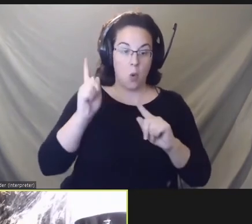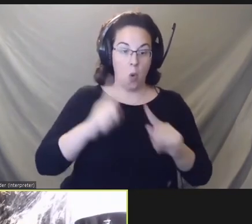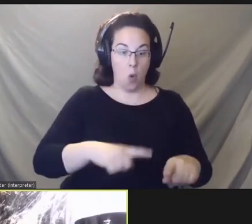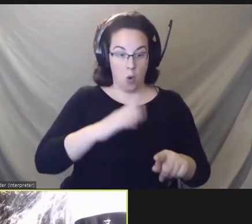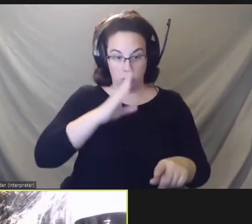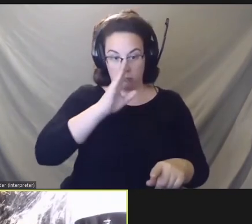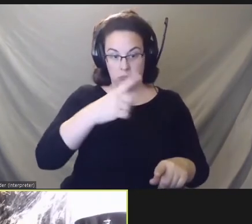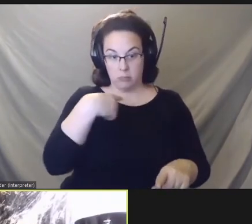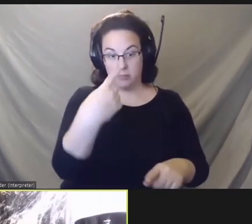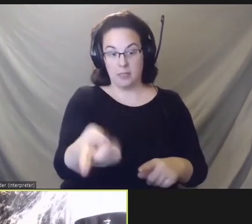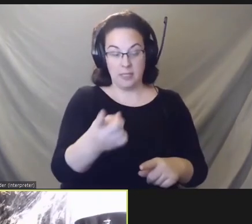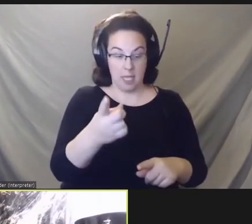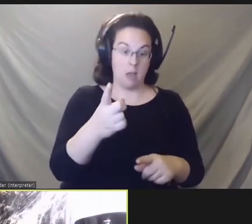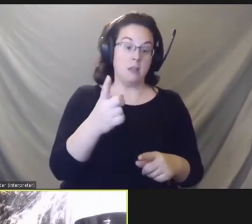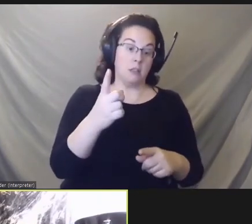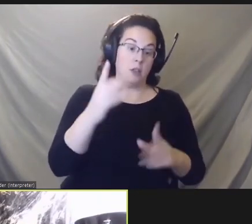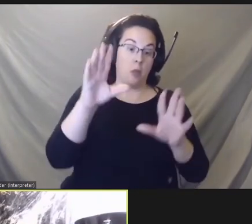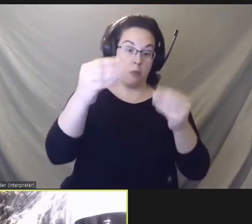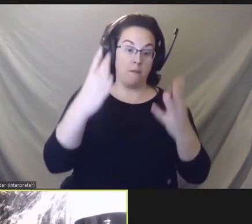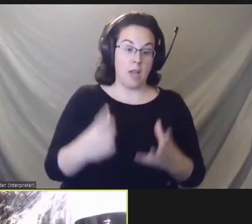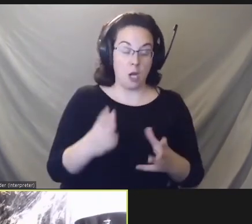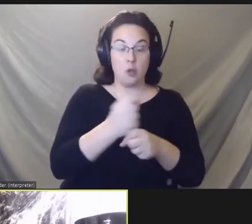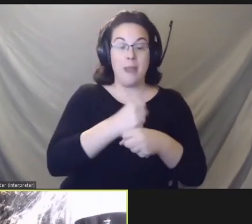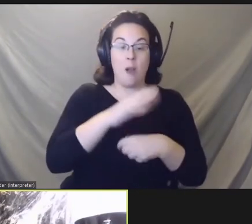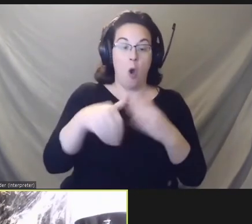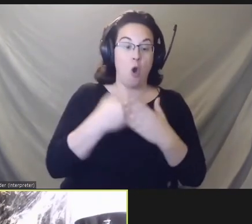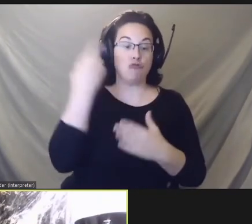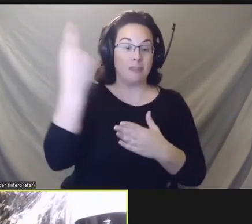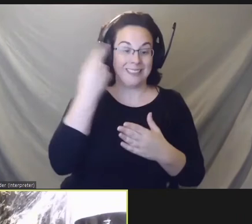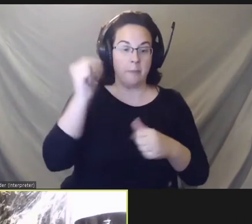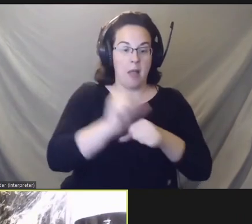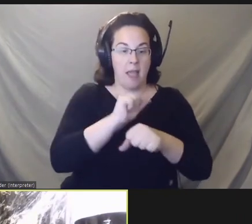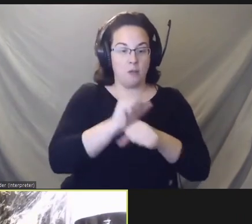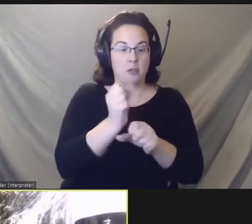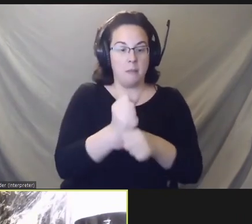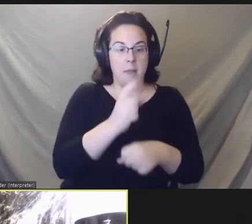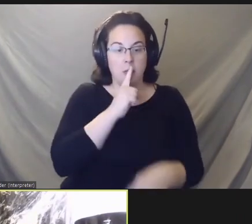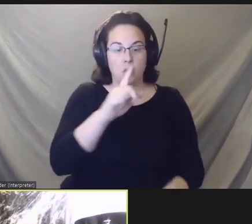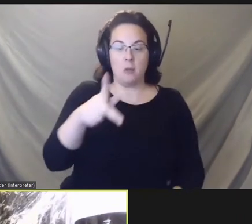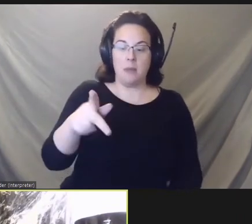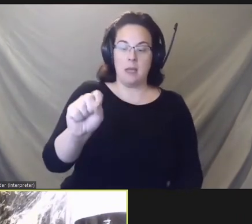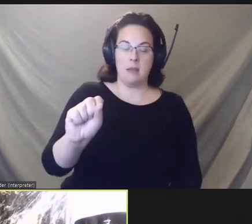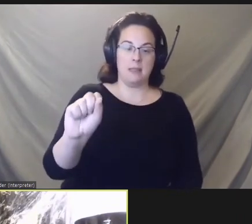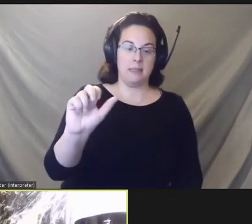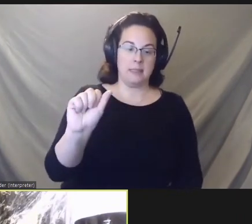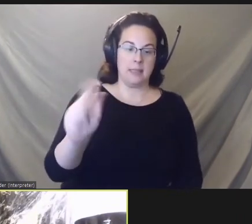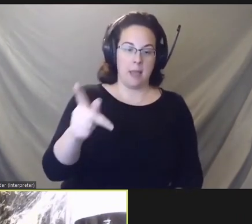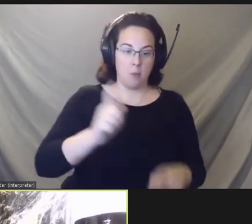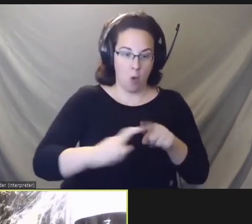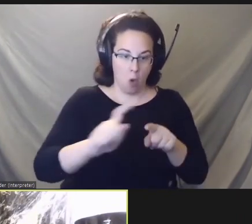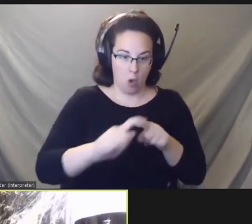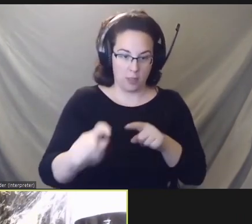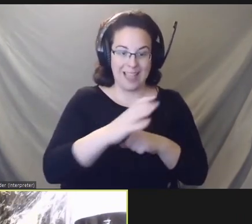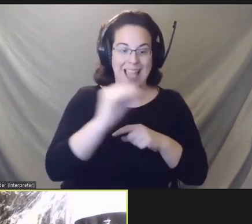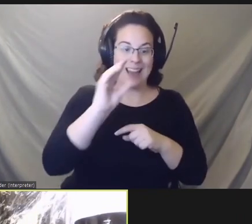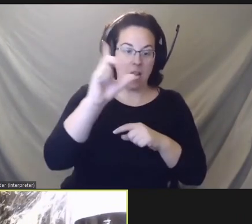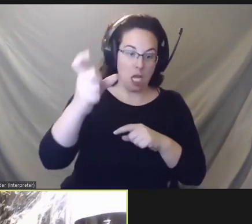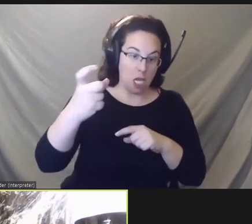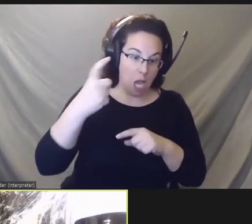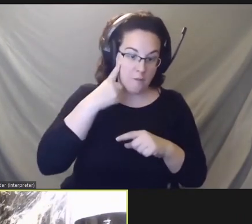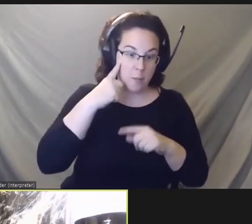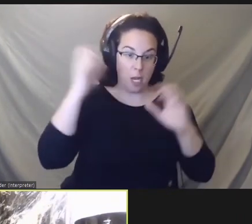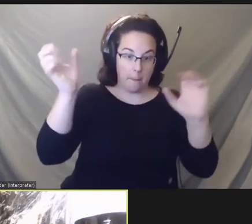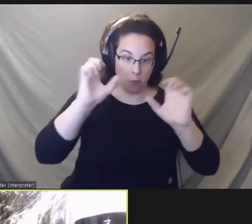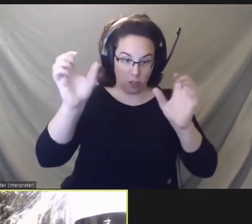service providers to make all reasonable efforts to ensure that calls from public safety answering points and government outbound